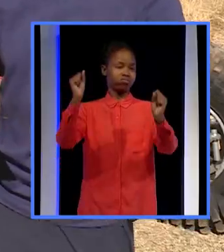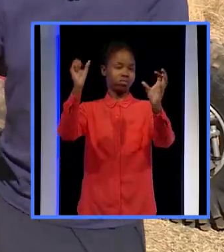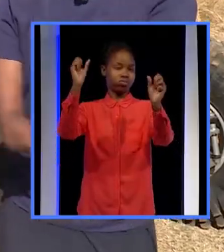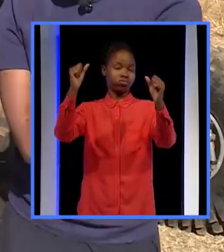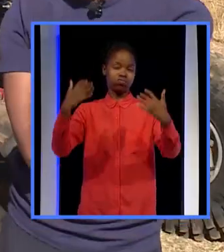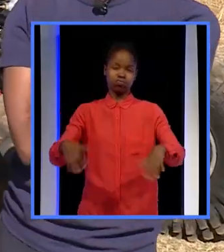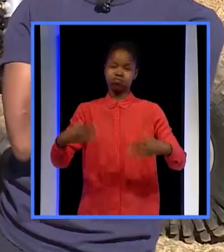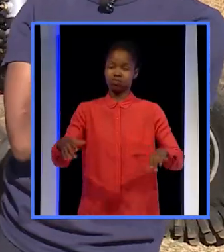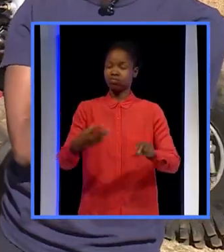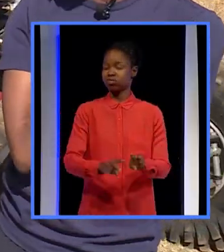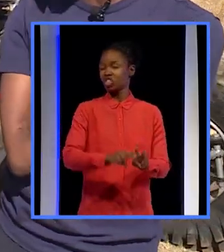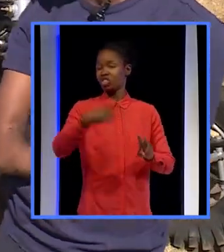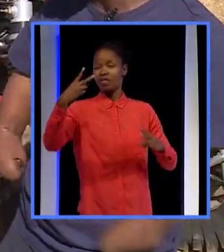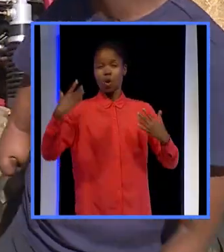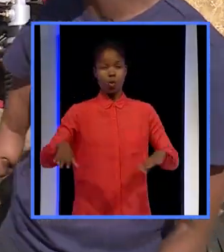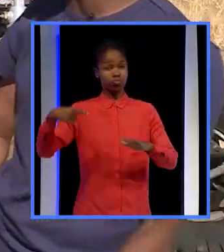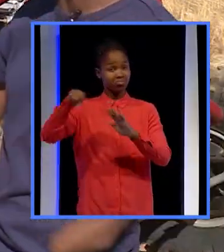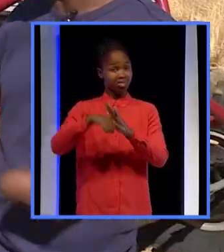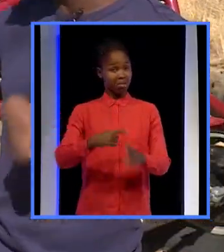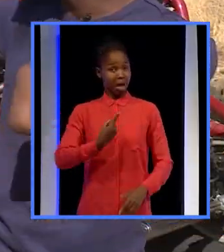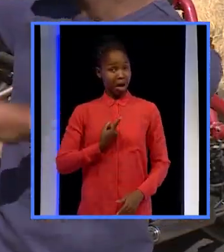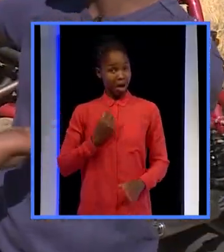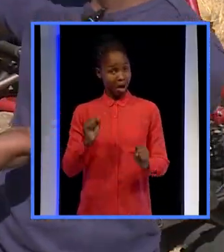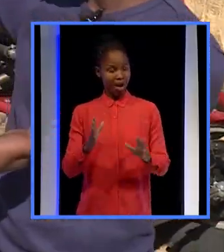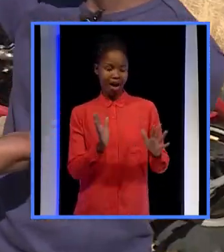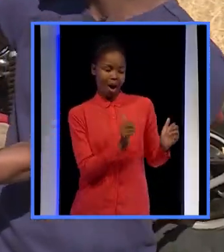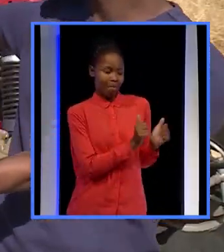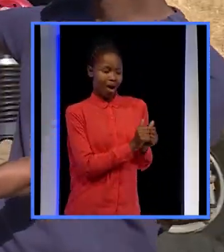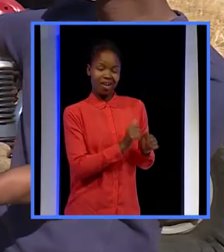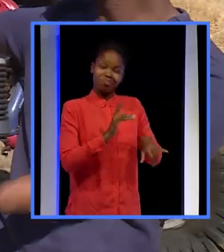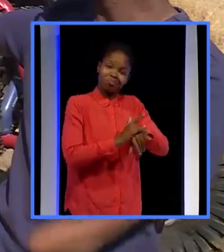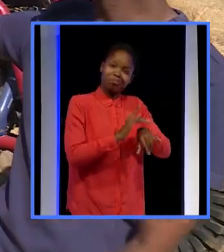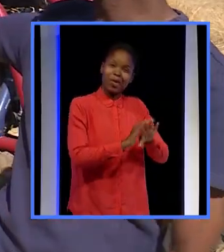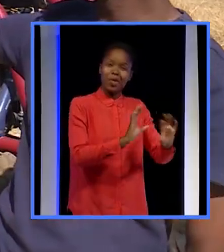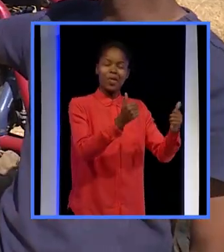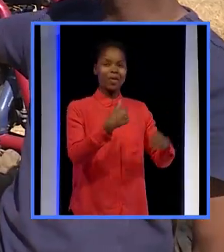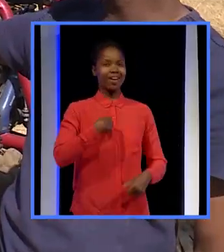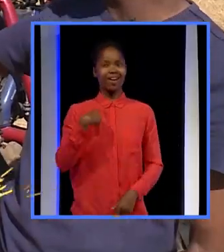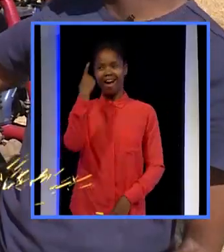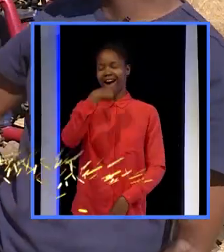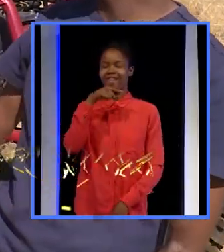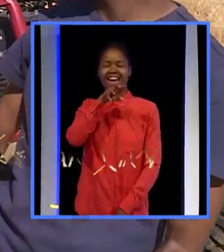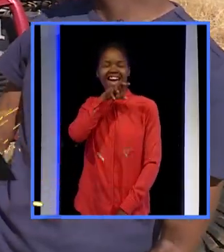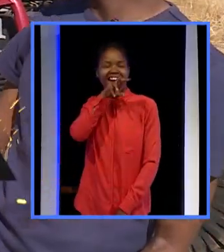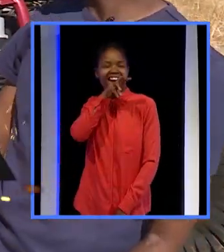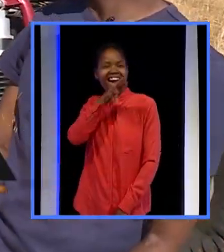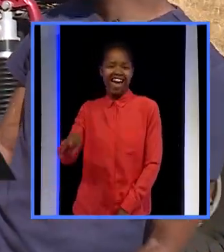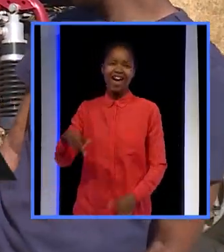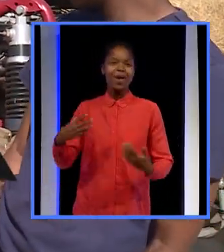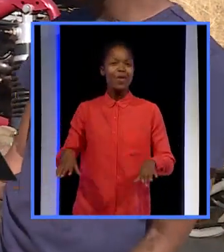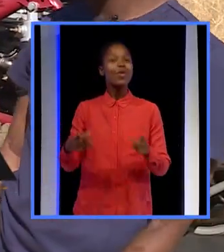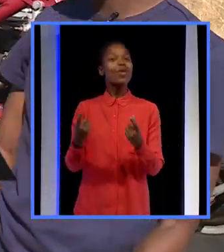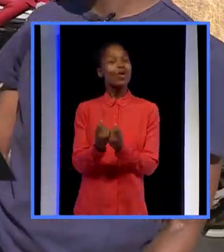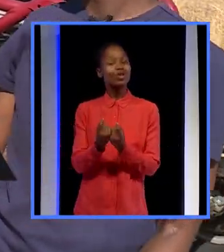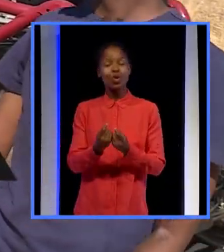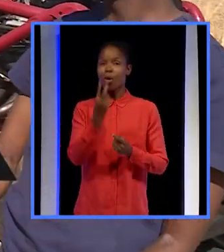but anyway angihambi ngedwa ngihamba nenja ye game. Can you see how like this smile? I can't remove the smile because I'm so happy we're doing off-roading